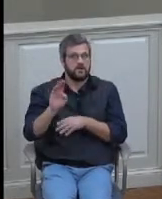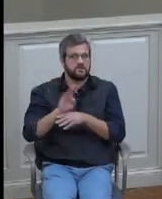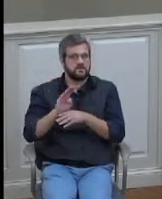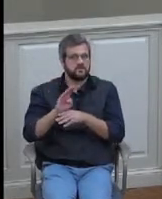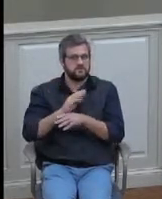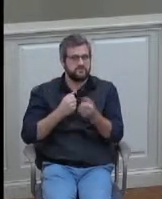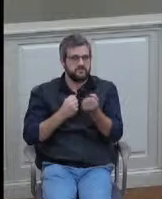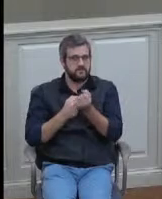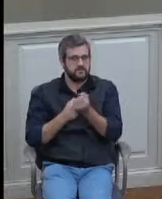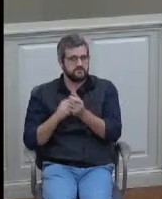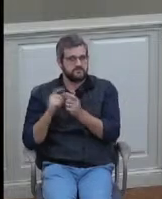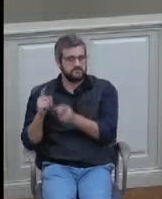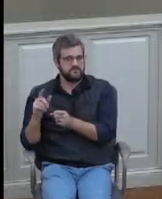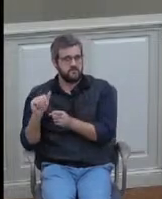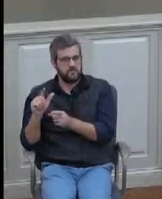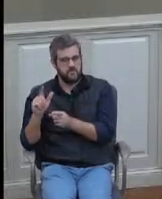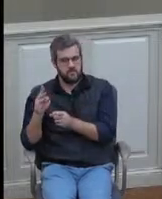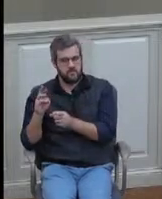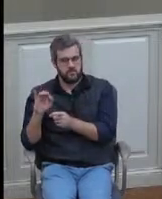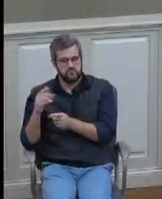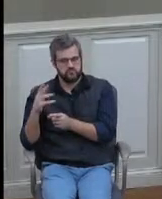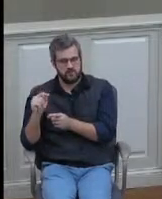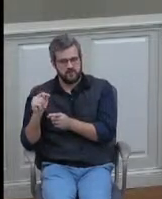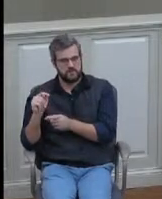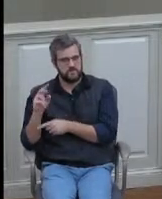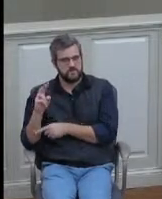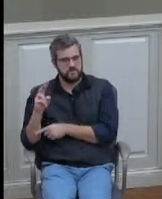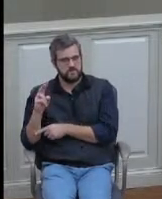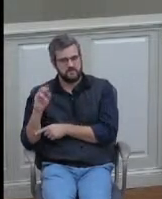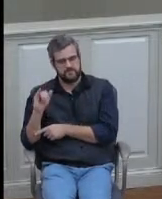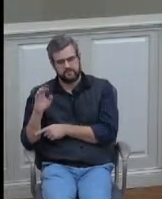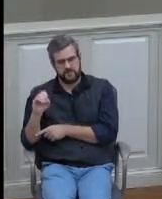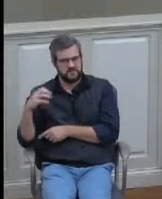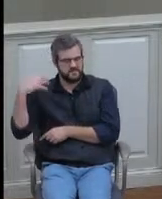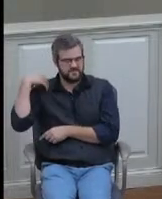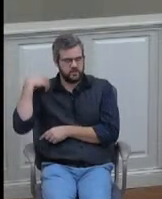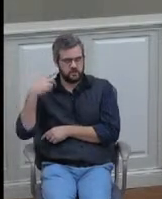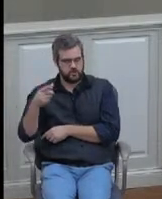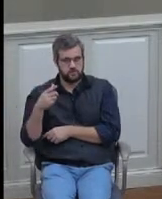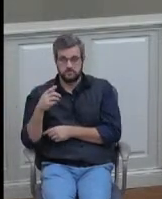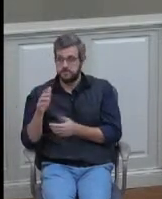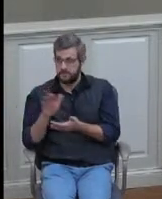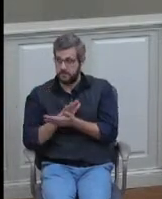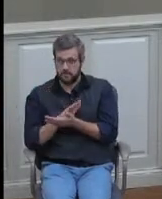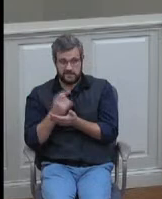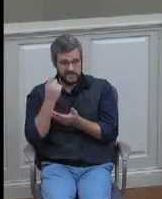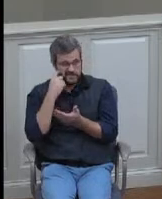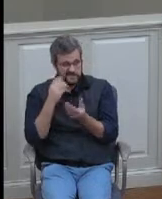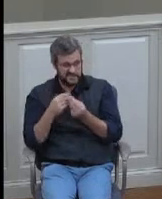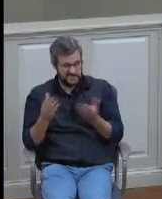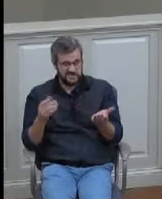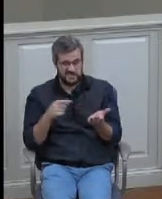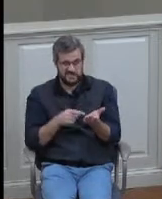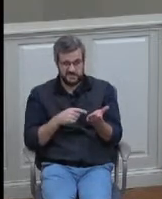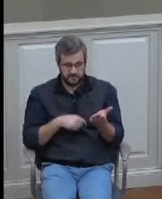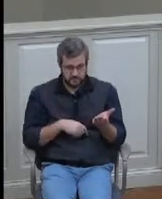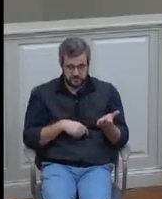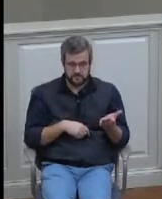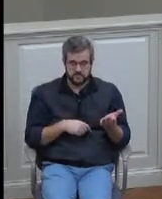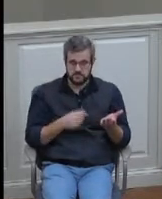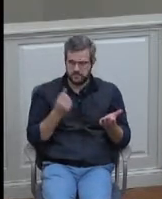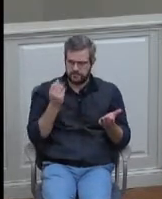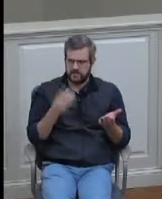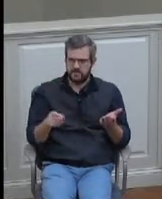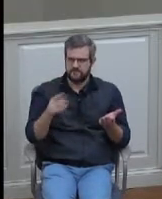John Albright is vice chair. In the packets that I've given you, a lot of you may